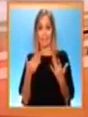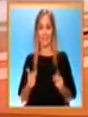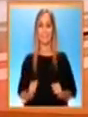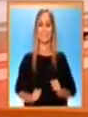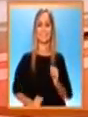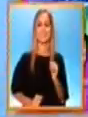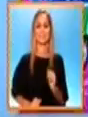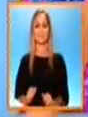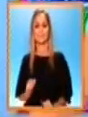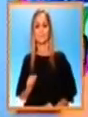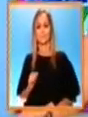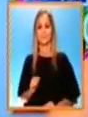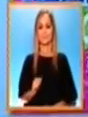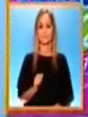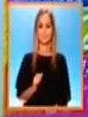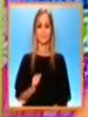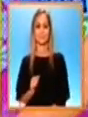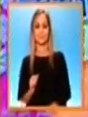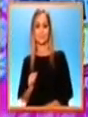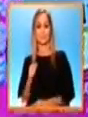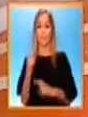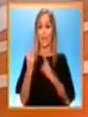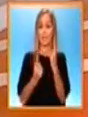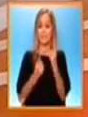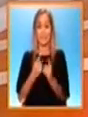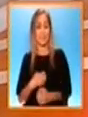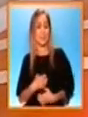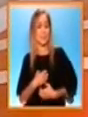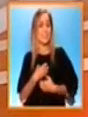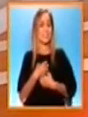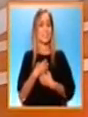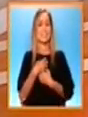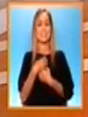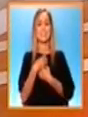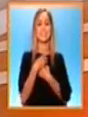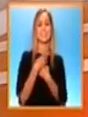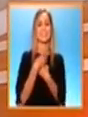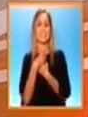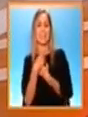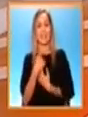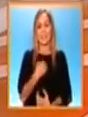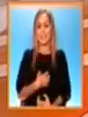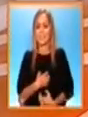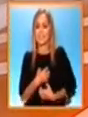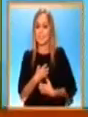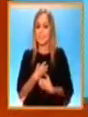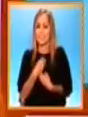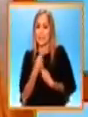I feel it.